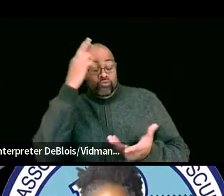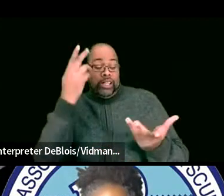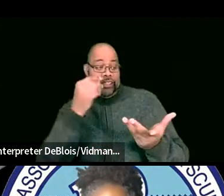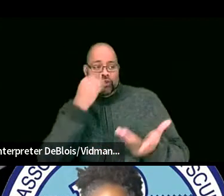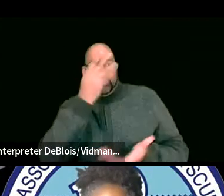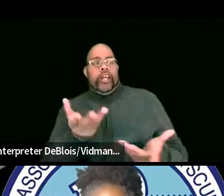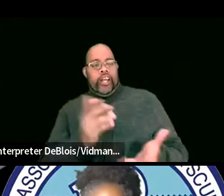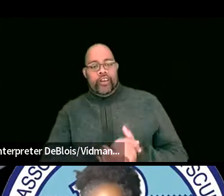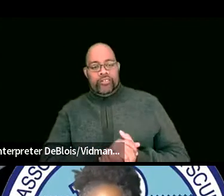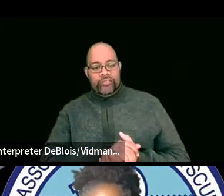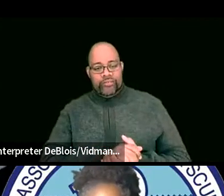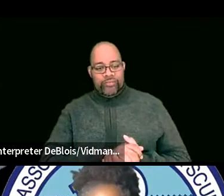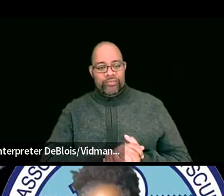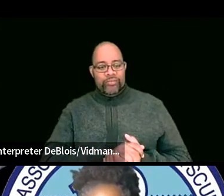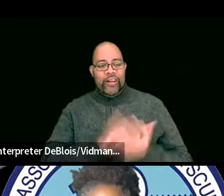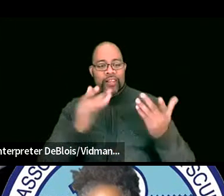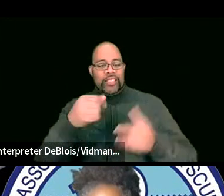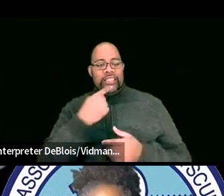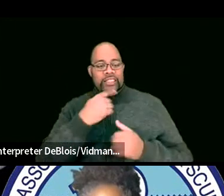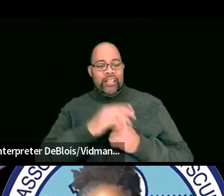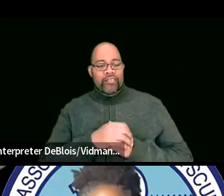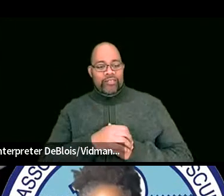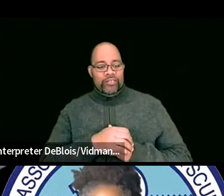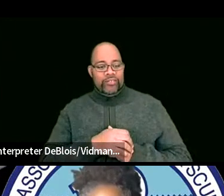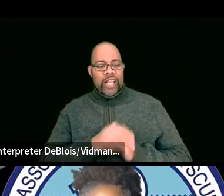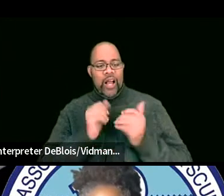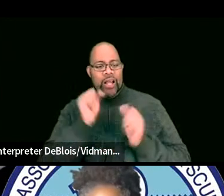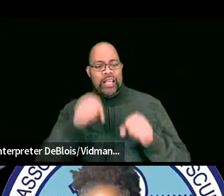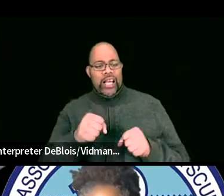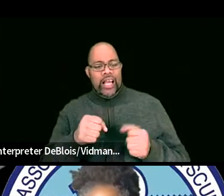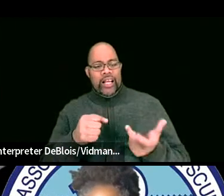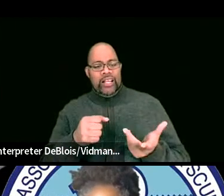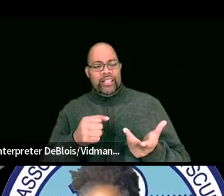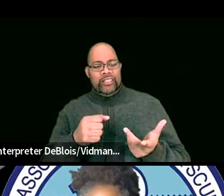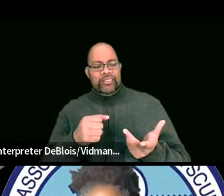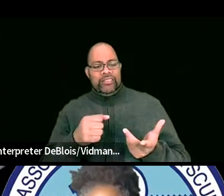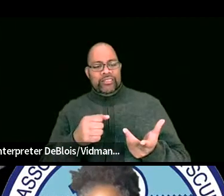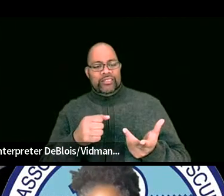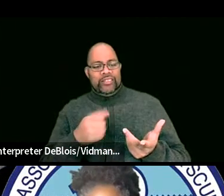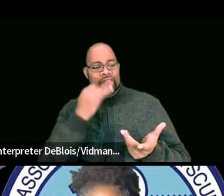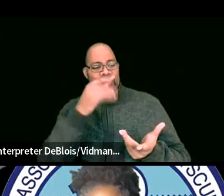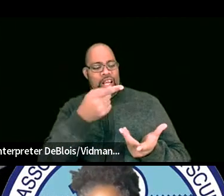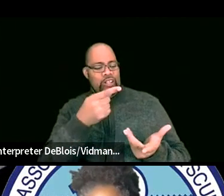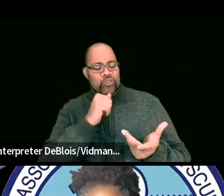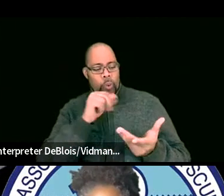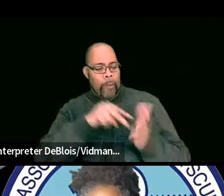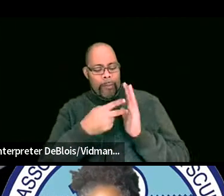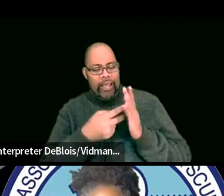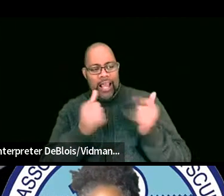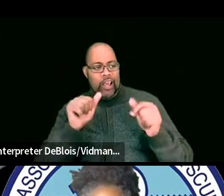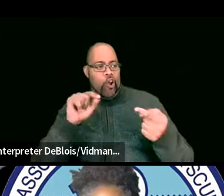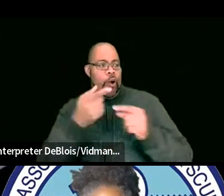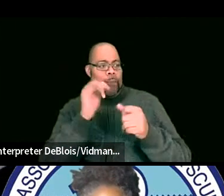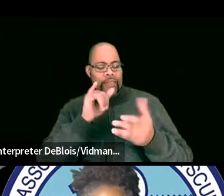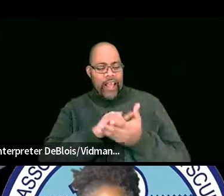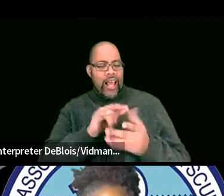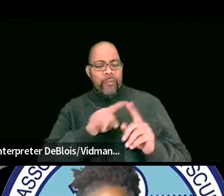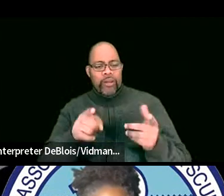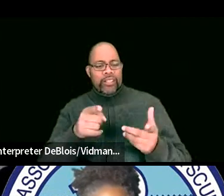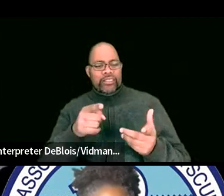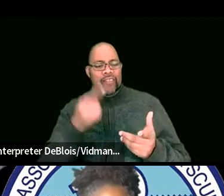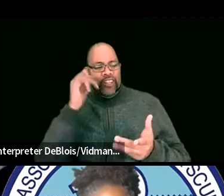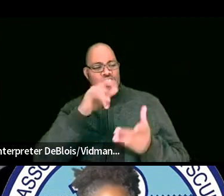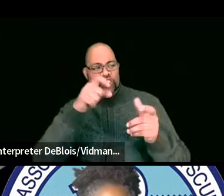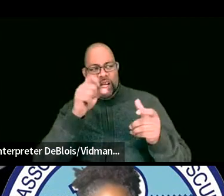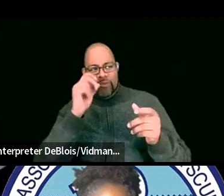don't care the things that they're saying, like how they can be taken, or even if they don't mean anything by it. Like I feel they should